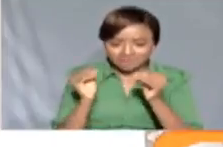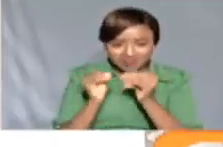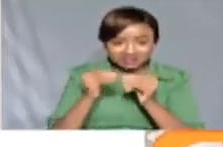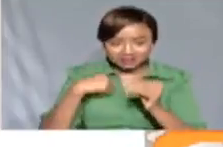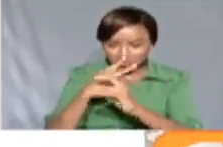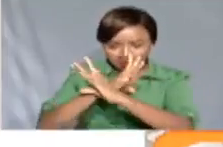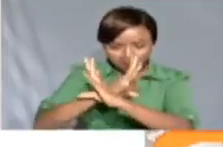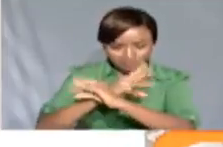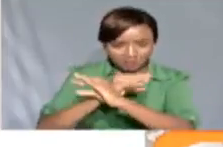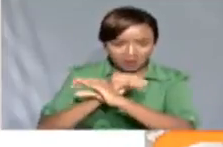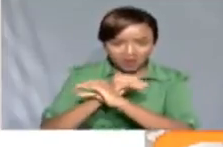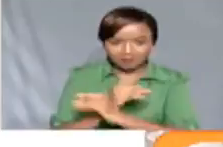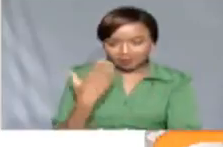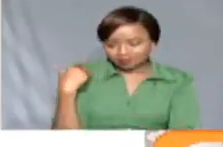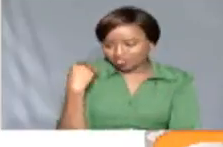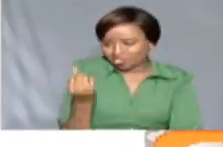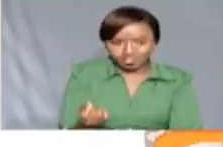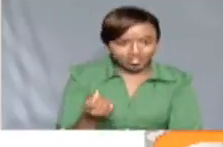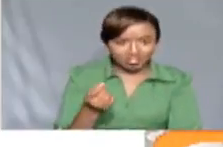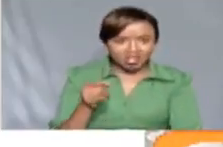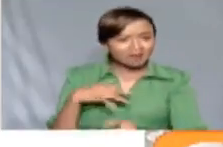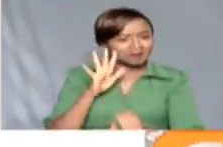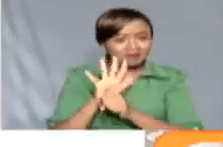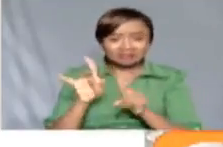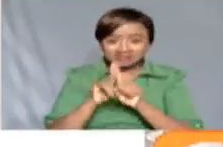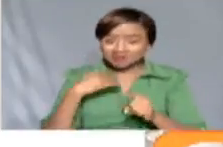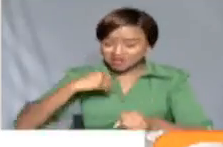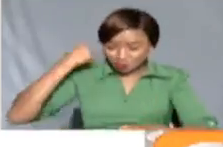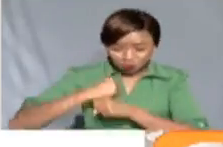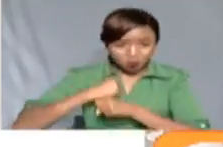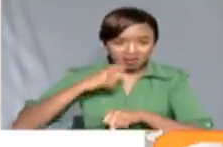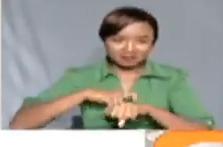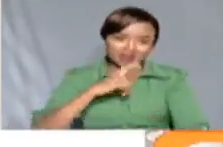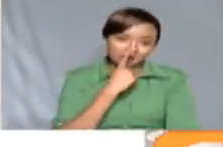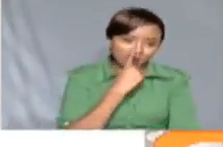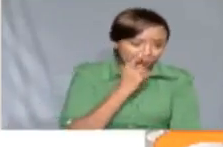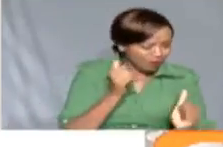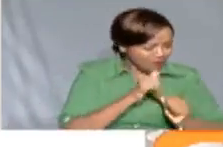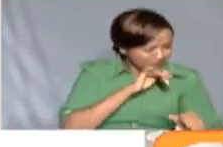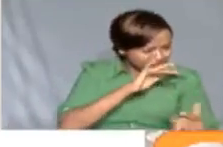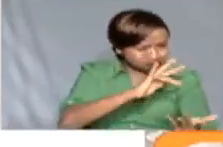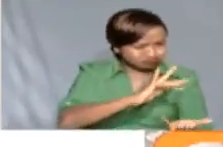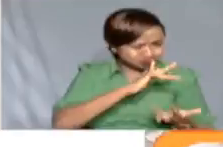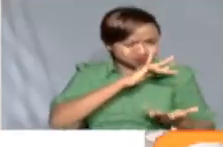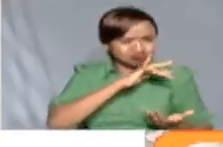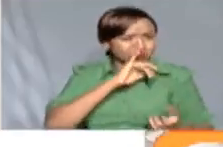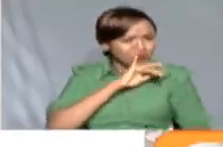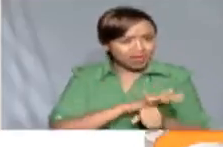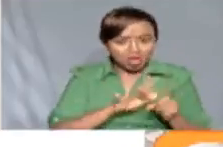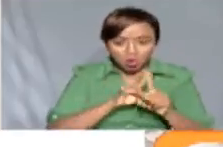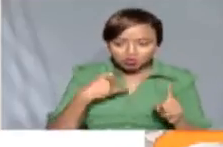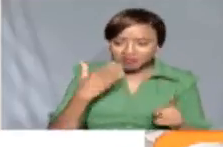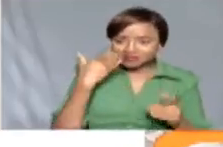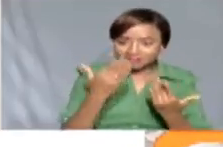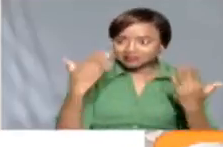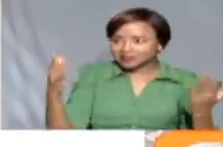had these past couple of days and how much work I have done from my residence. I cannot believe the creativity I've witnessed